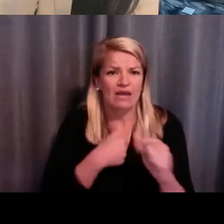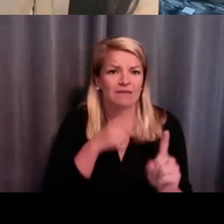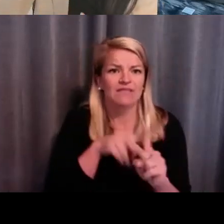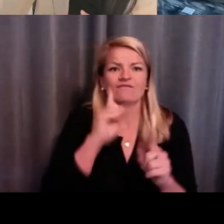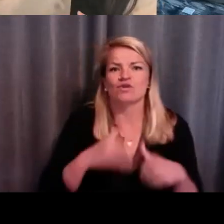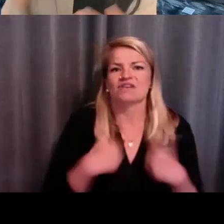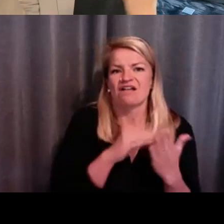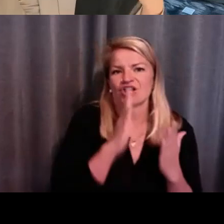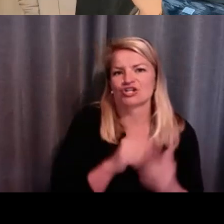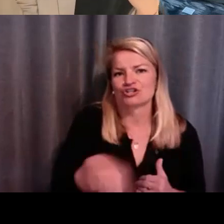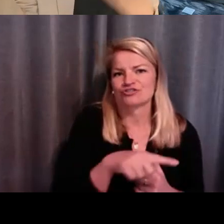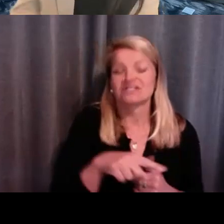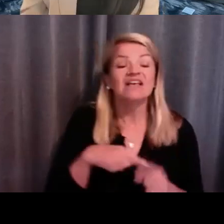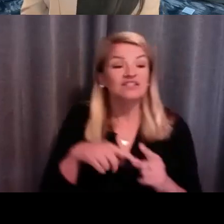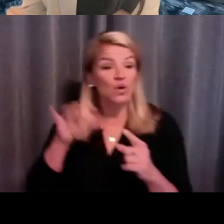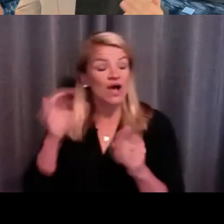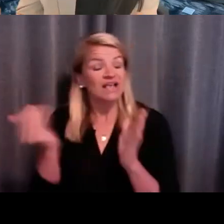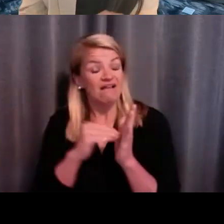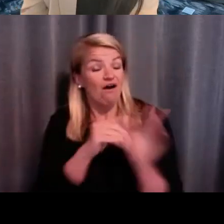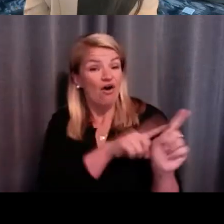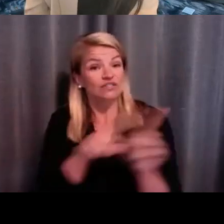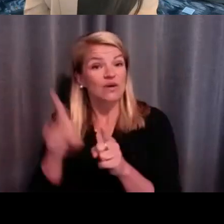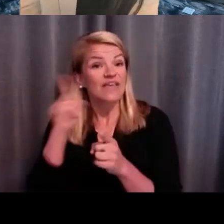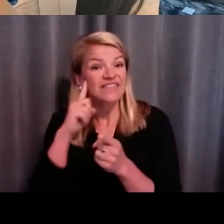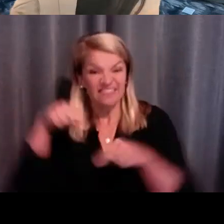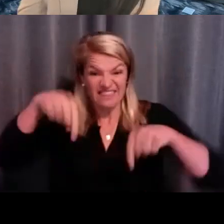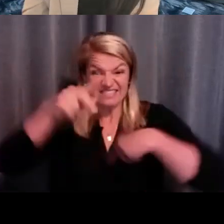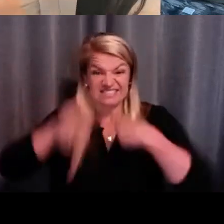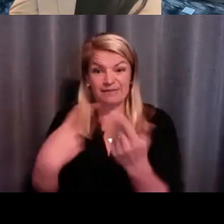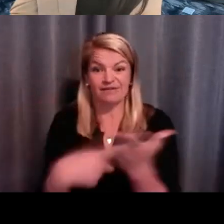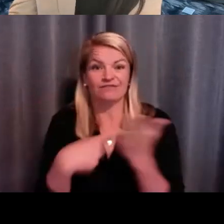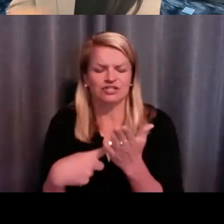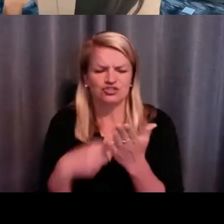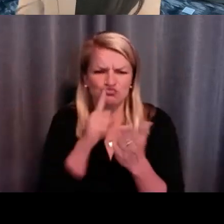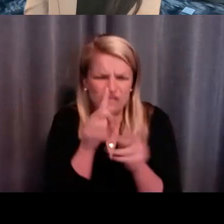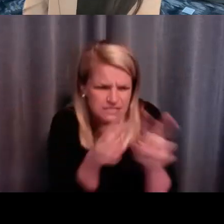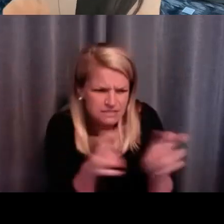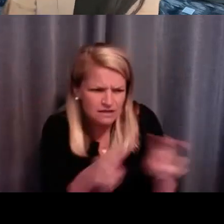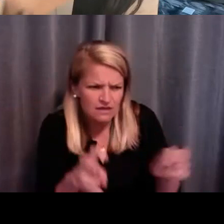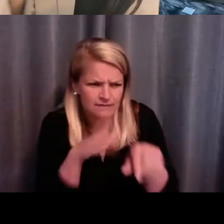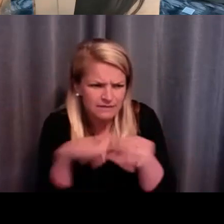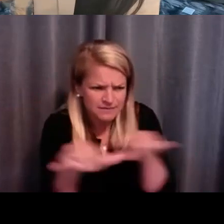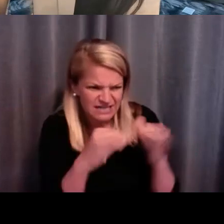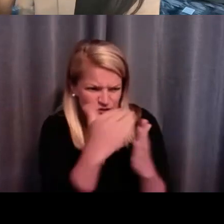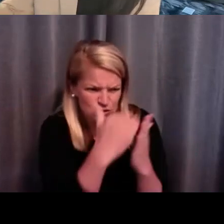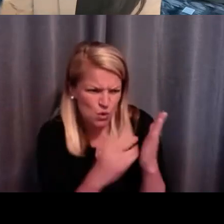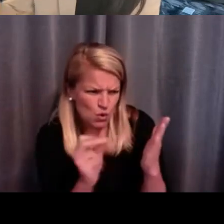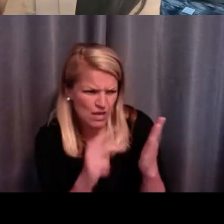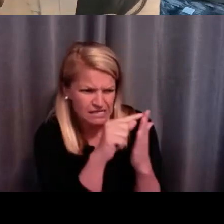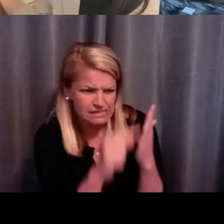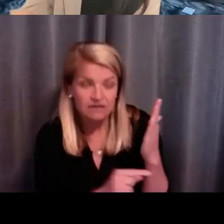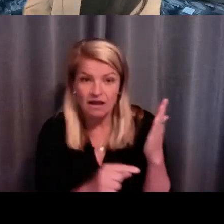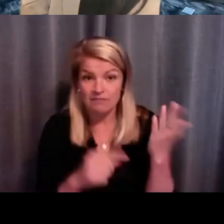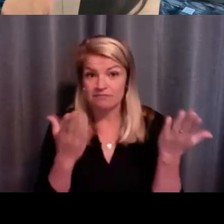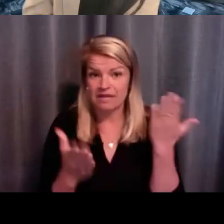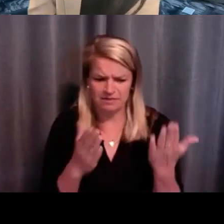type of conversation, kind of looking through the minimum standards, and if it's actually simple step as going through the list and checking, like, am